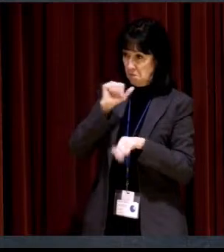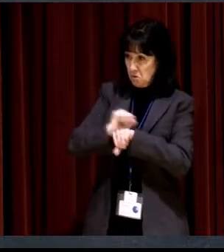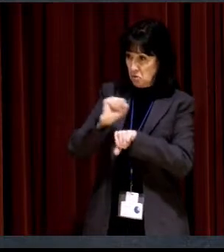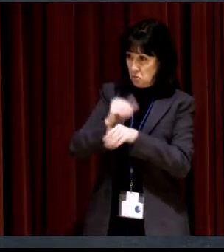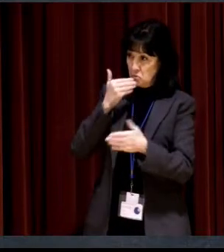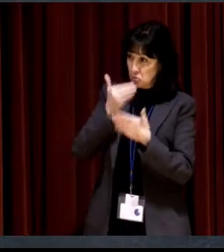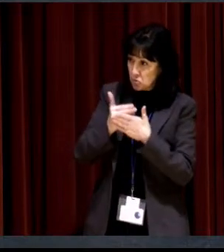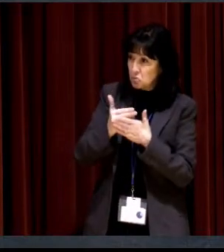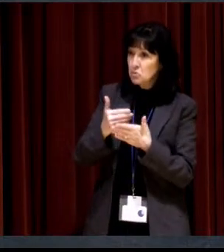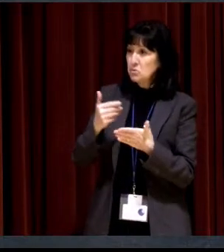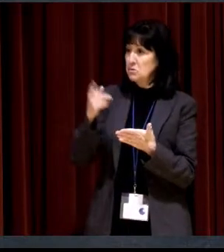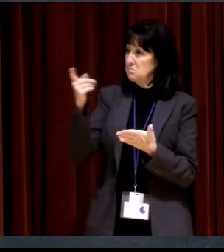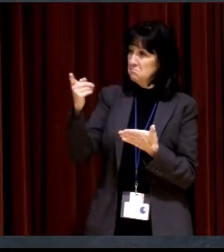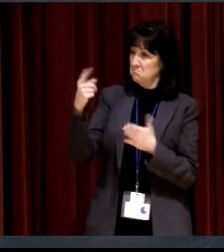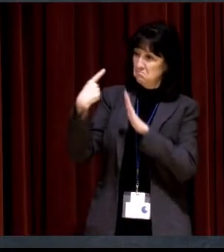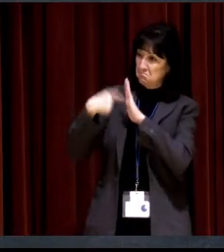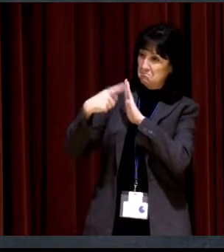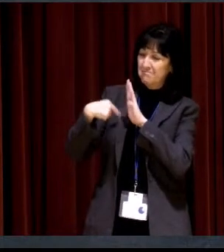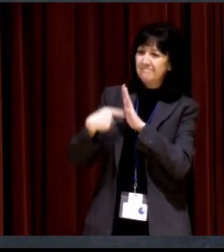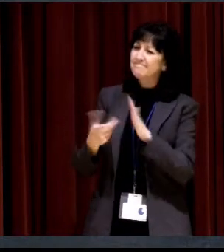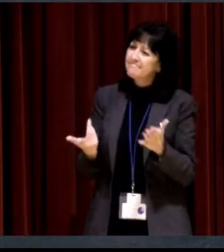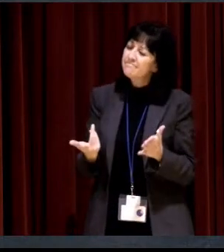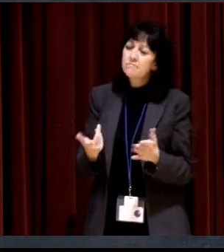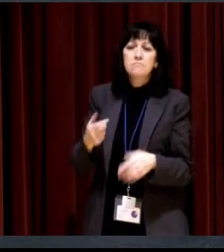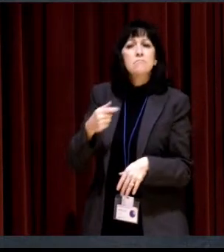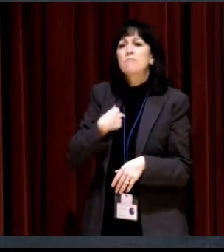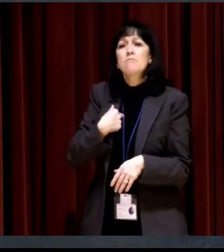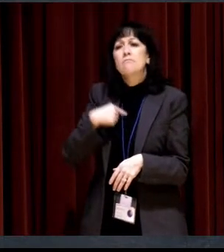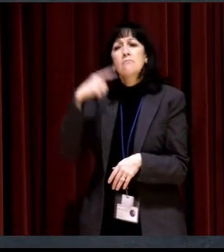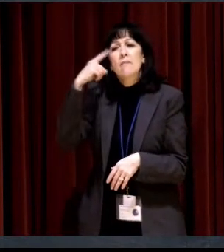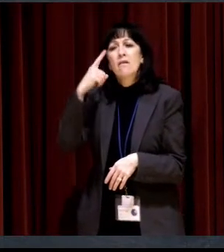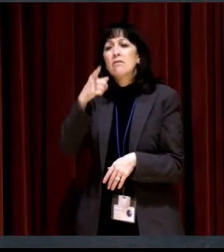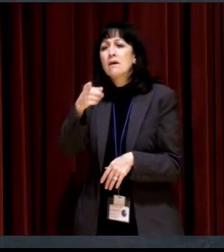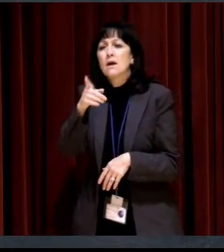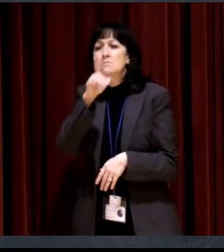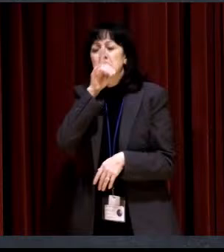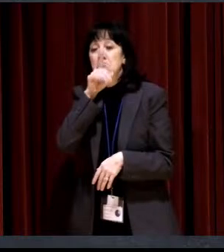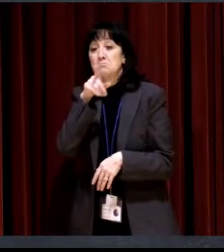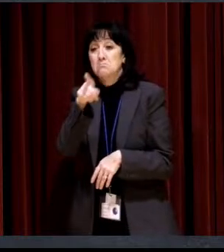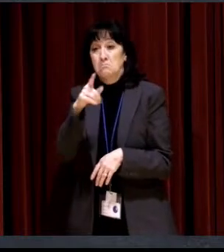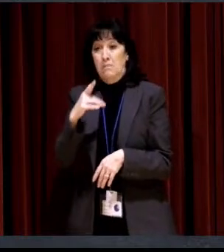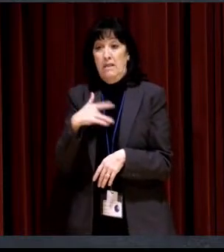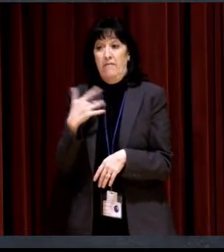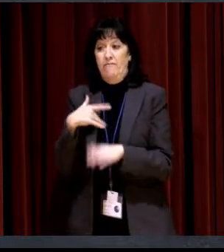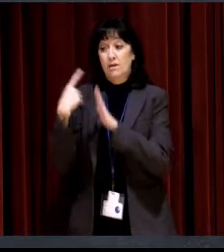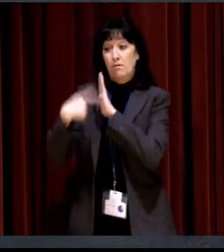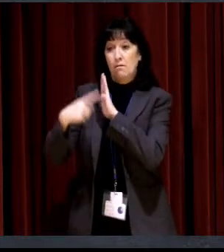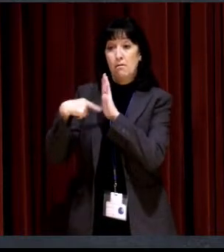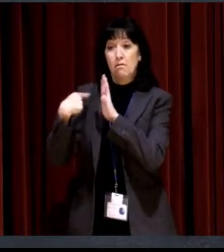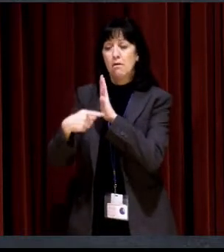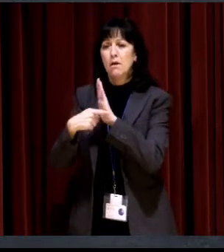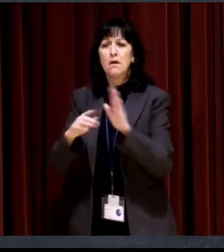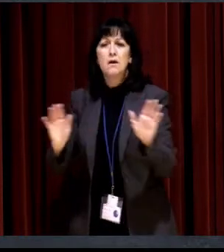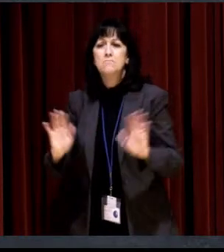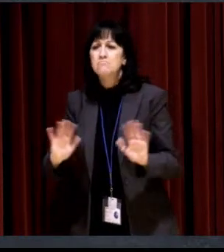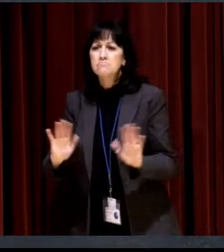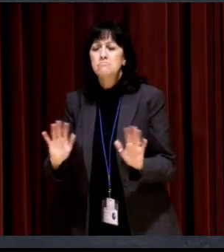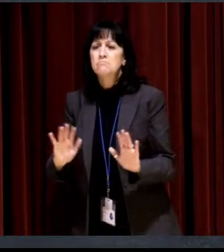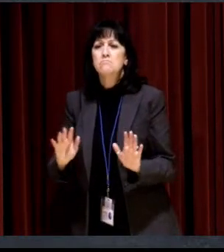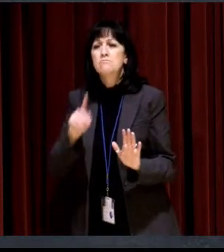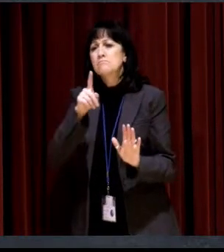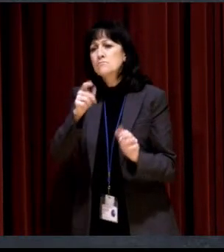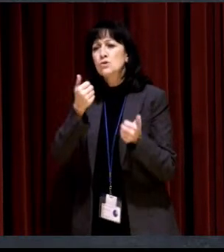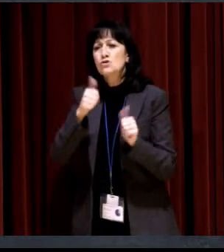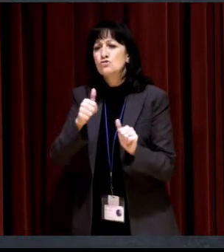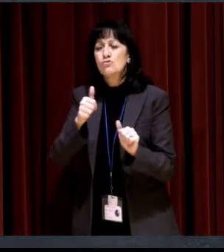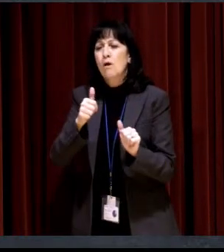intent, that you're not doing your job, right? And so again, I would argue this. Spin it the other way, right? I've been in situations where a parent